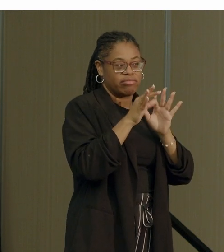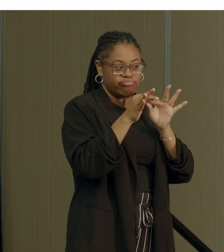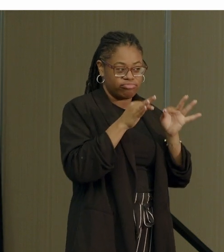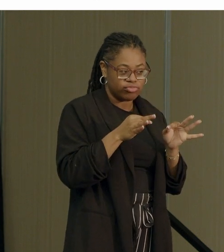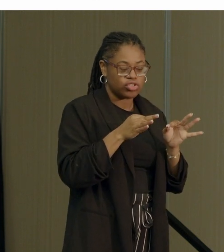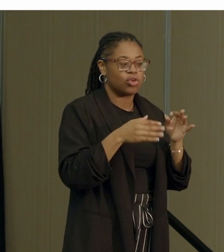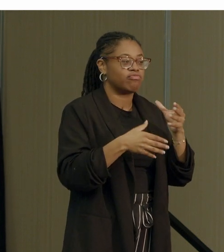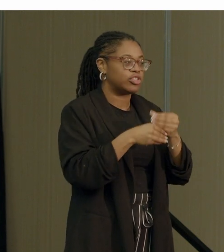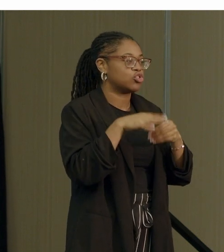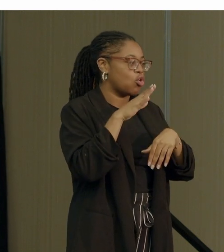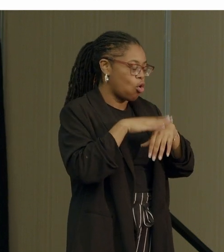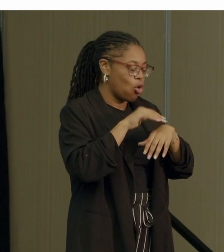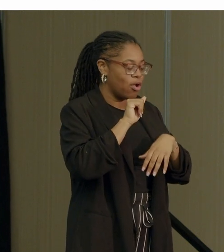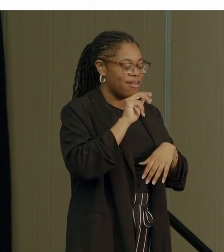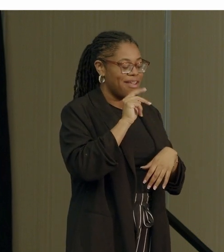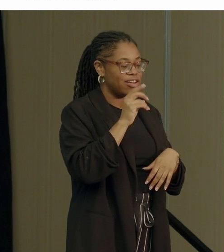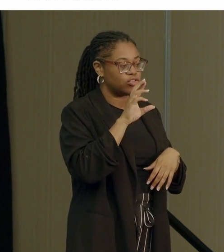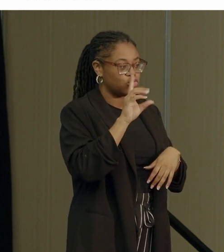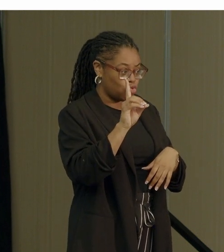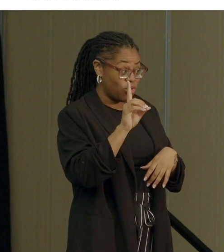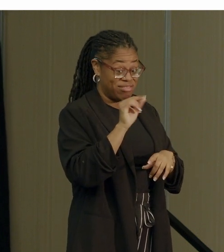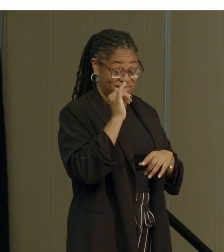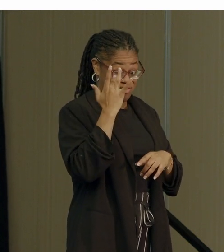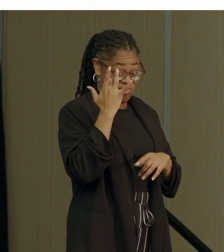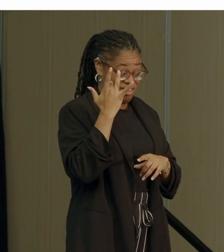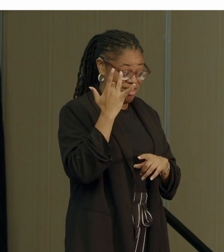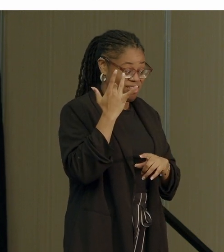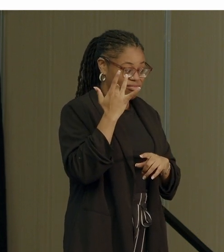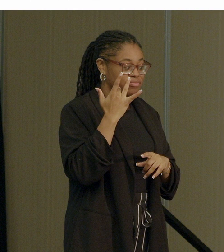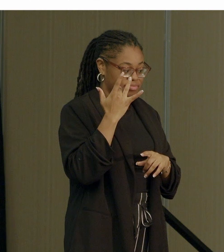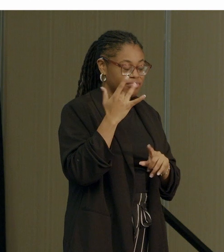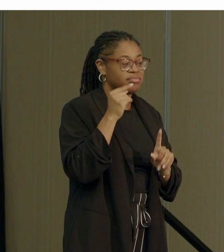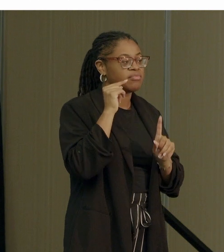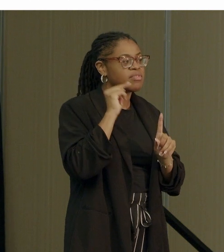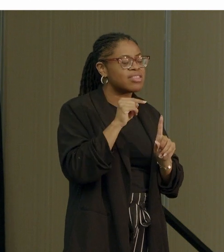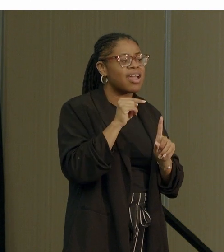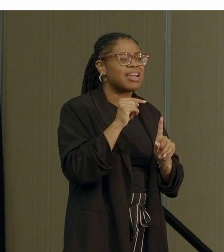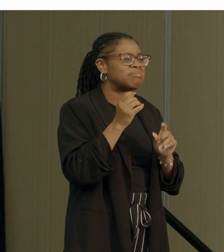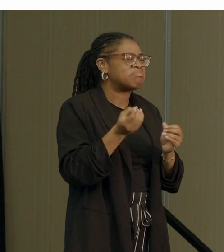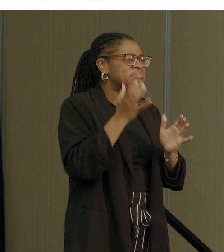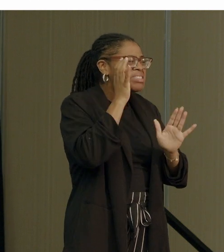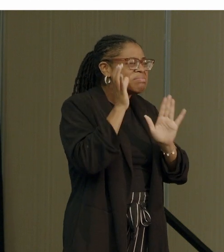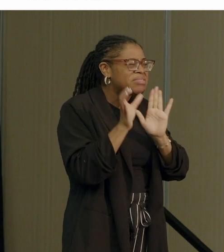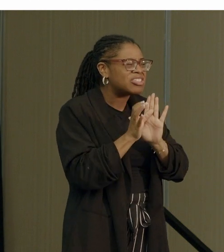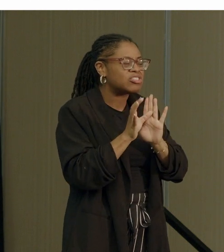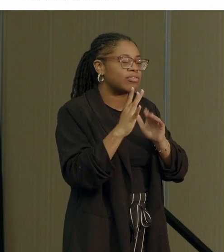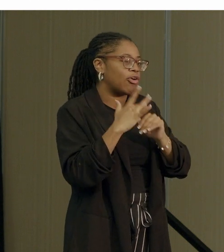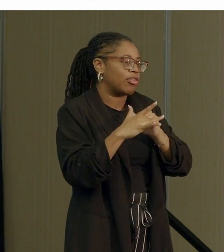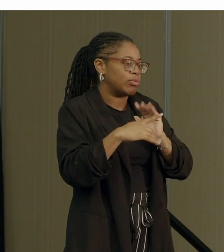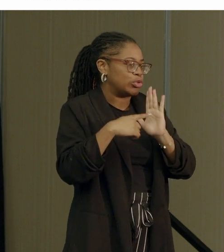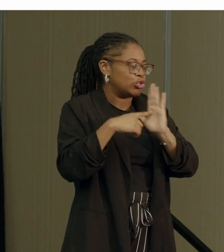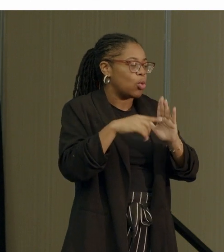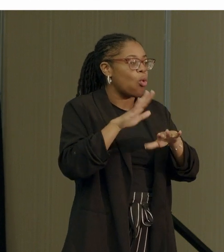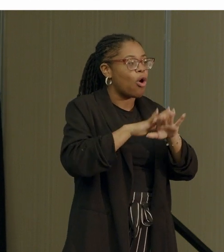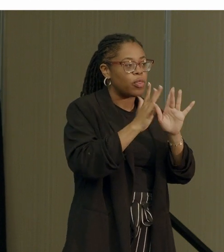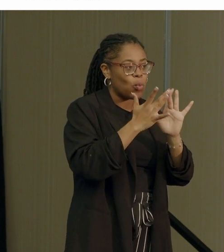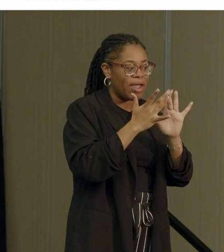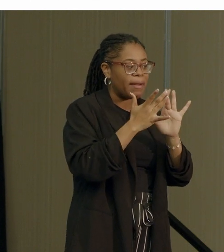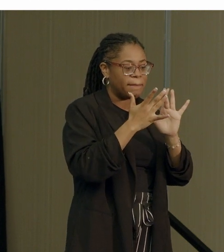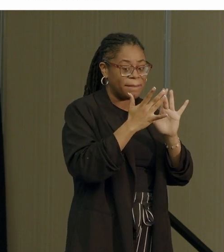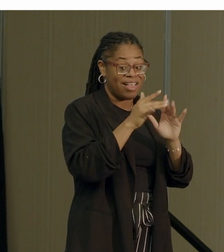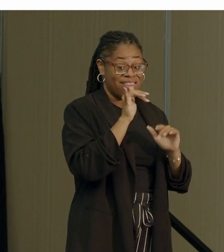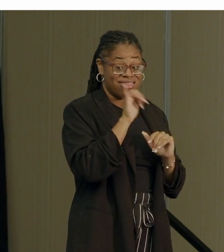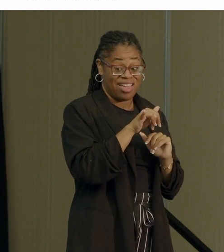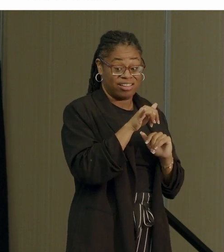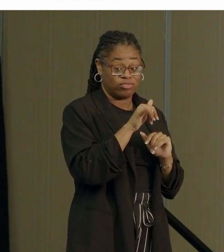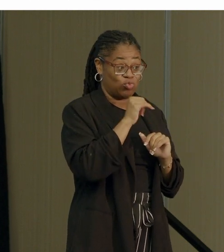Android. And the reason why is because there are hundreds of millions of images, like it was alluded to earlier, on the web that